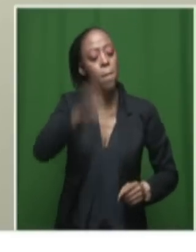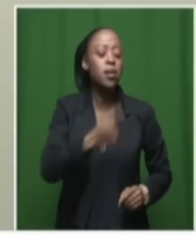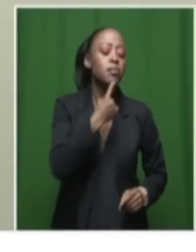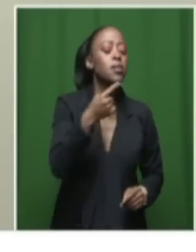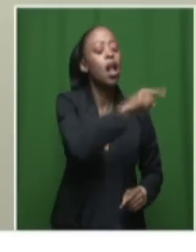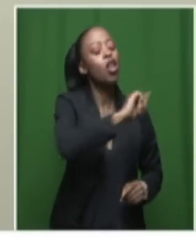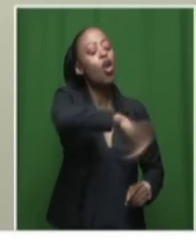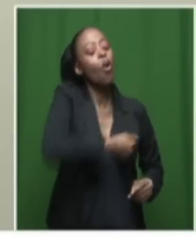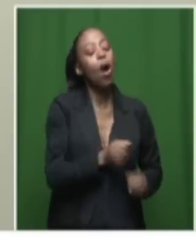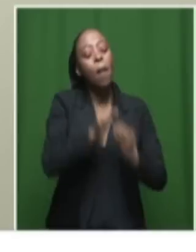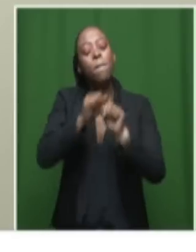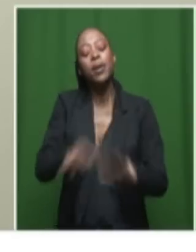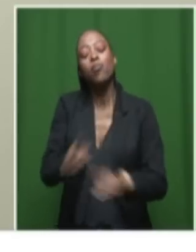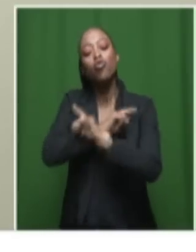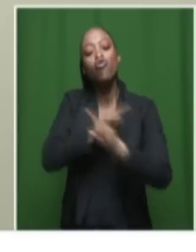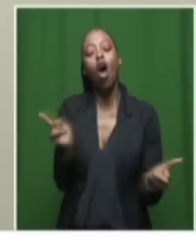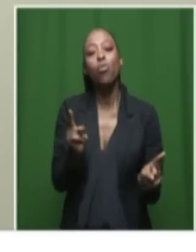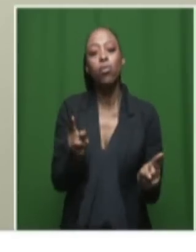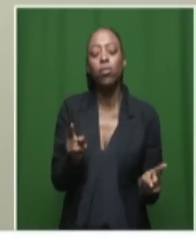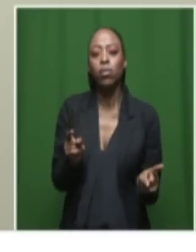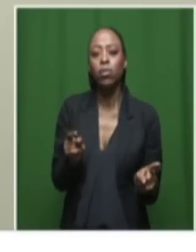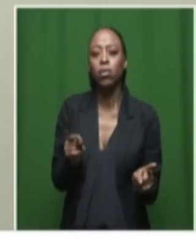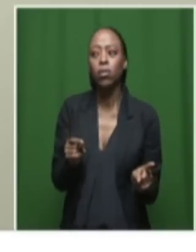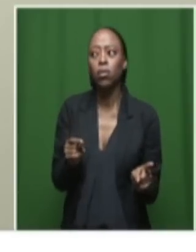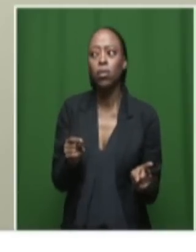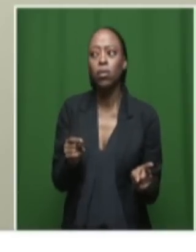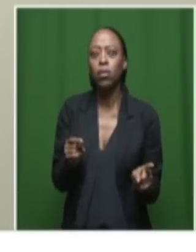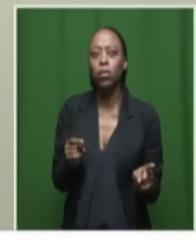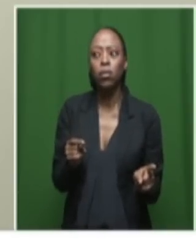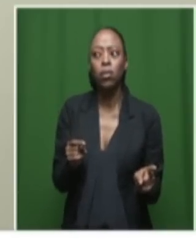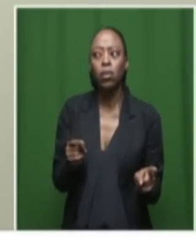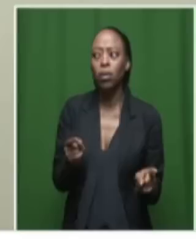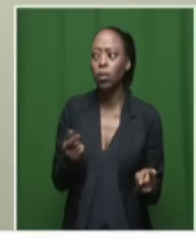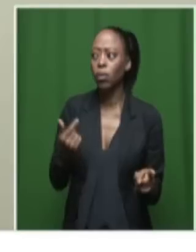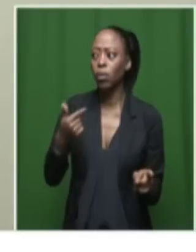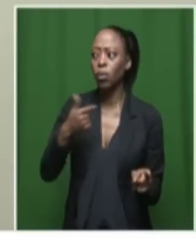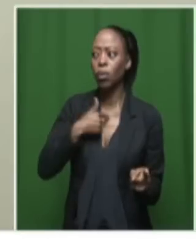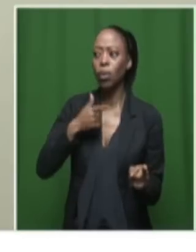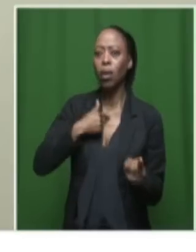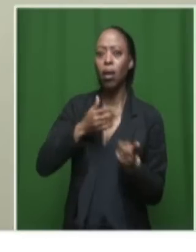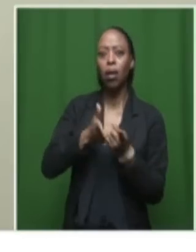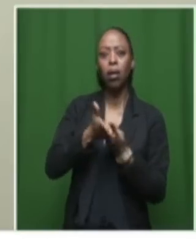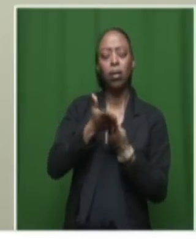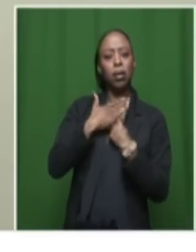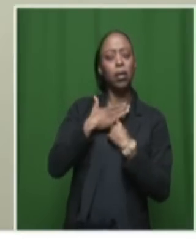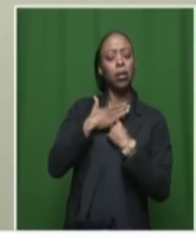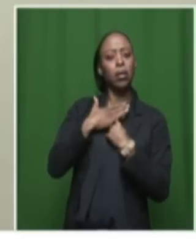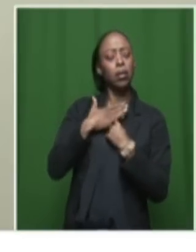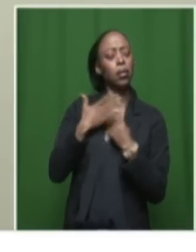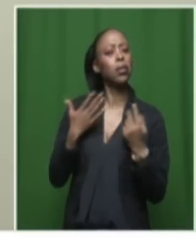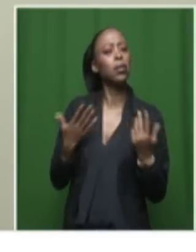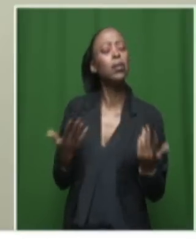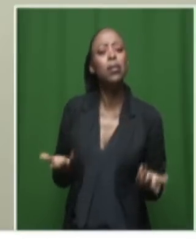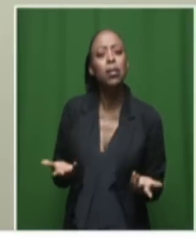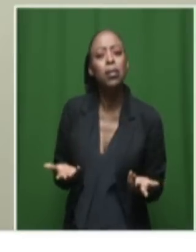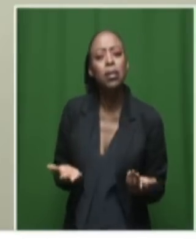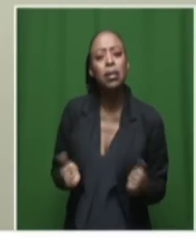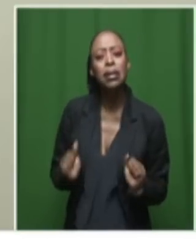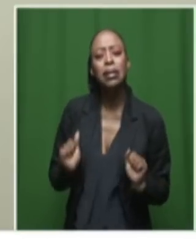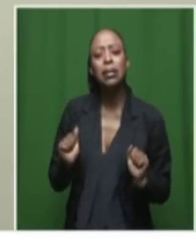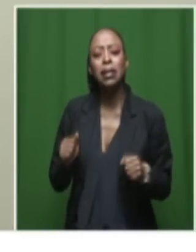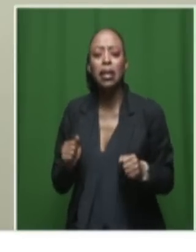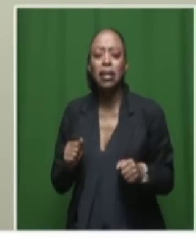not to publish this article. This kind of censorship that one sees. I mean, apart from the fact that it was a